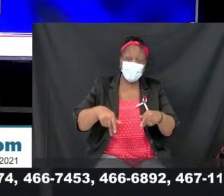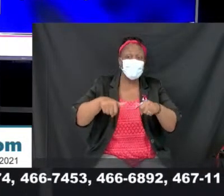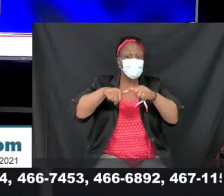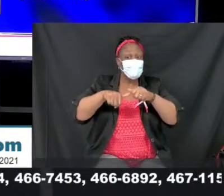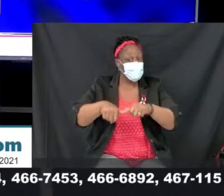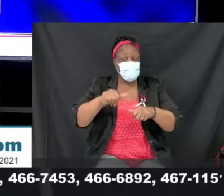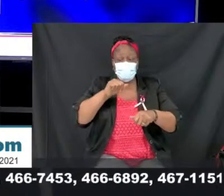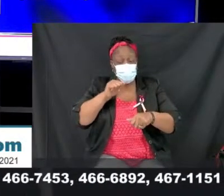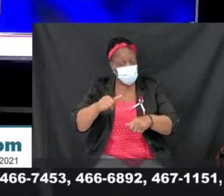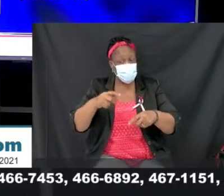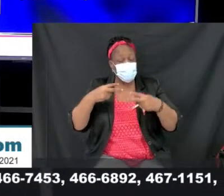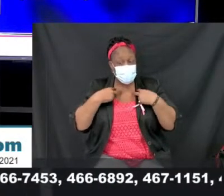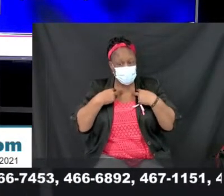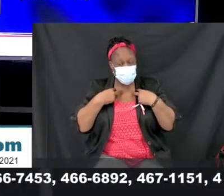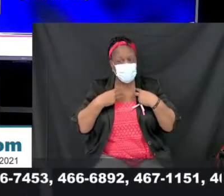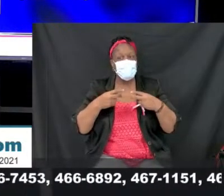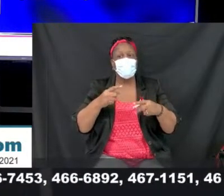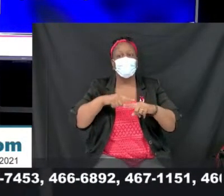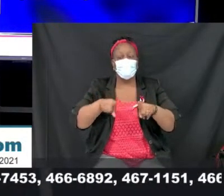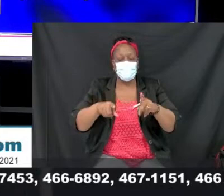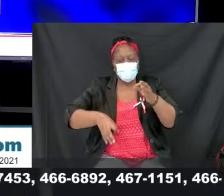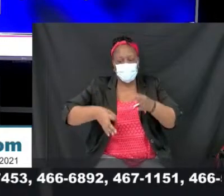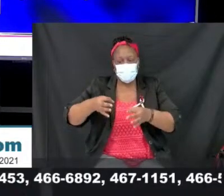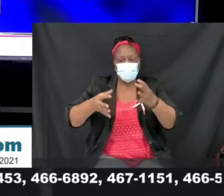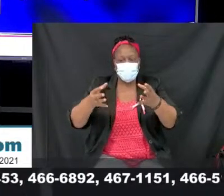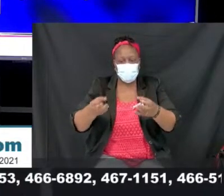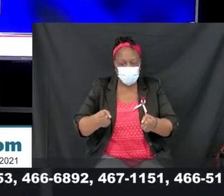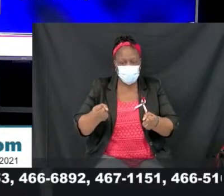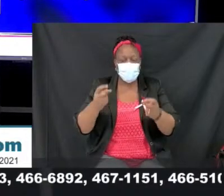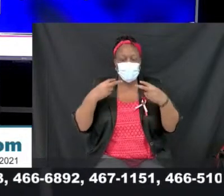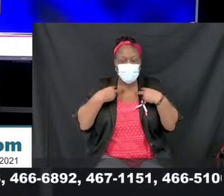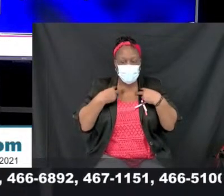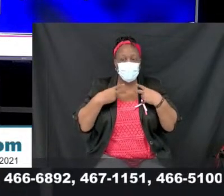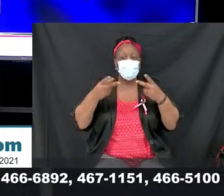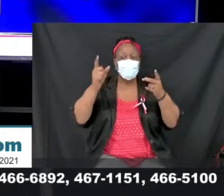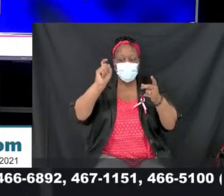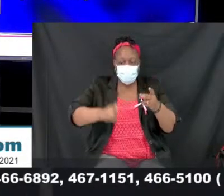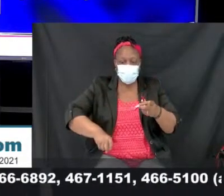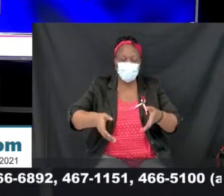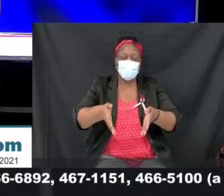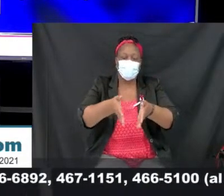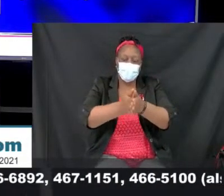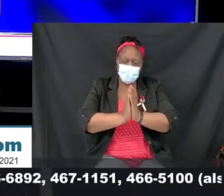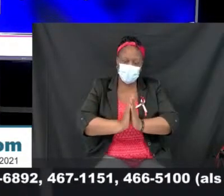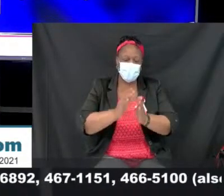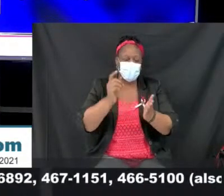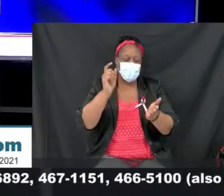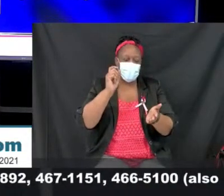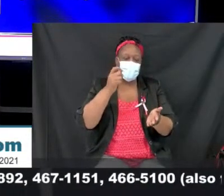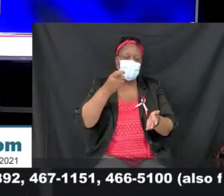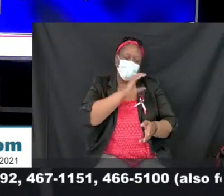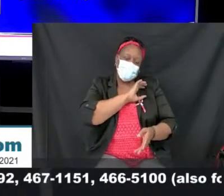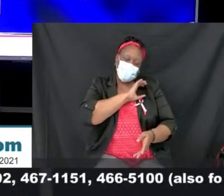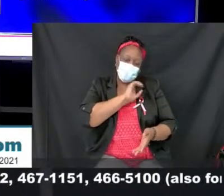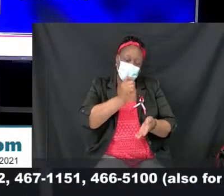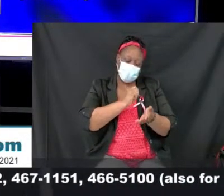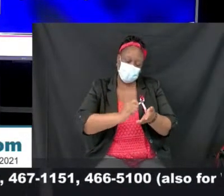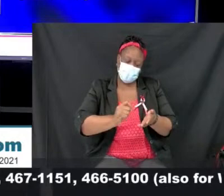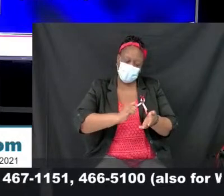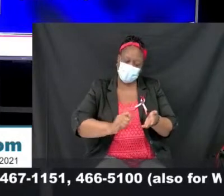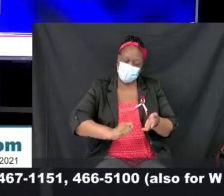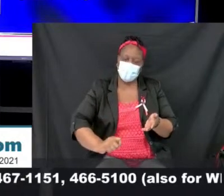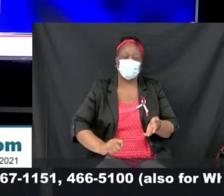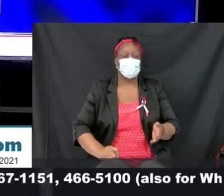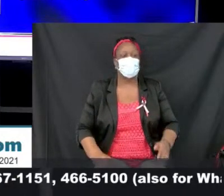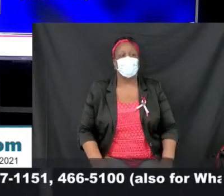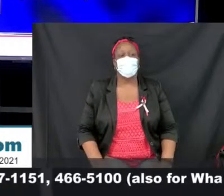require permission from the Commissioner of Police. We have been granting permission for activities where applicants can